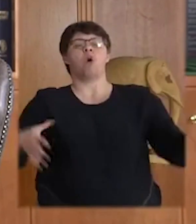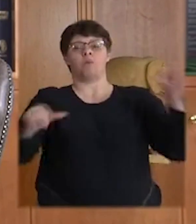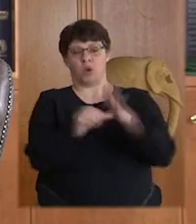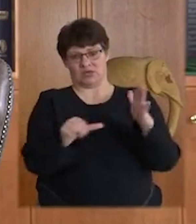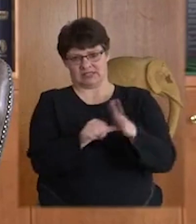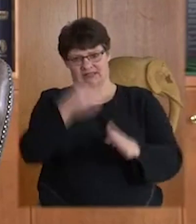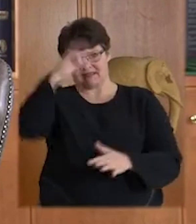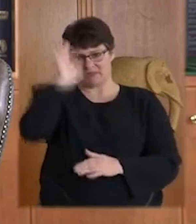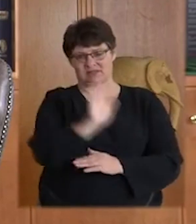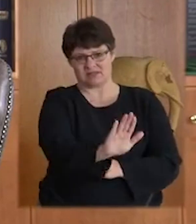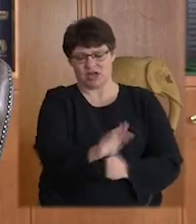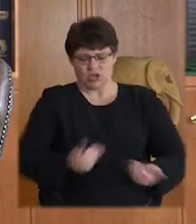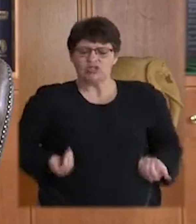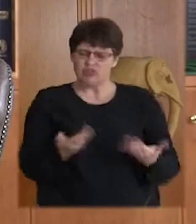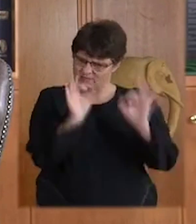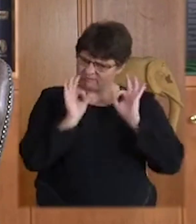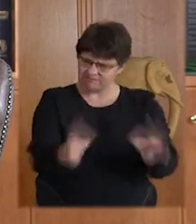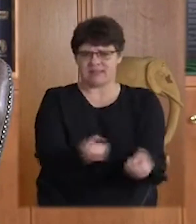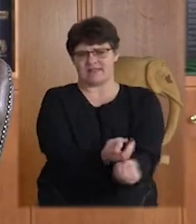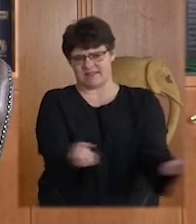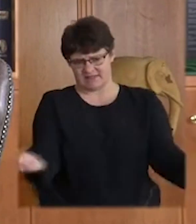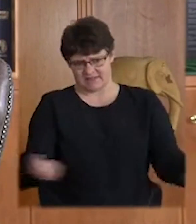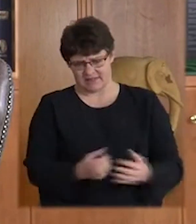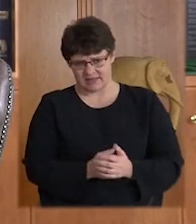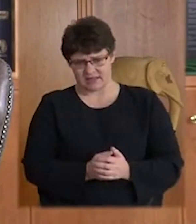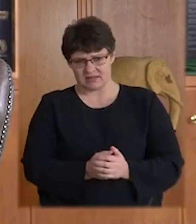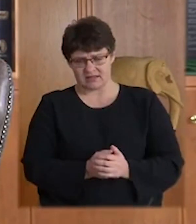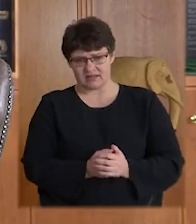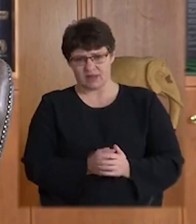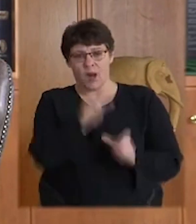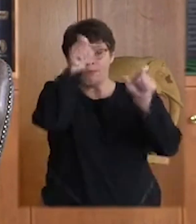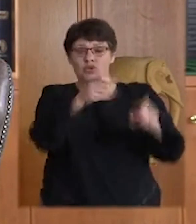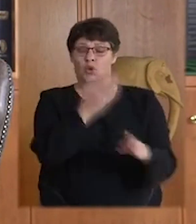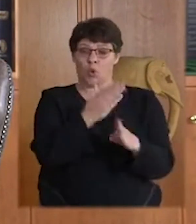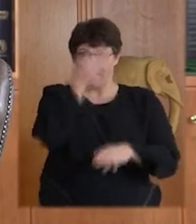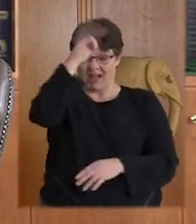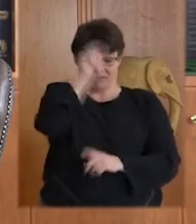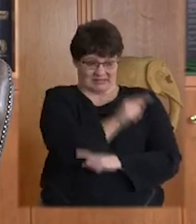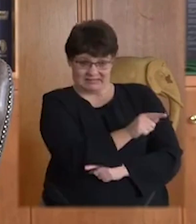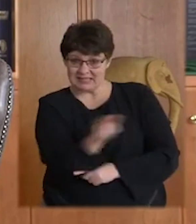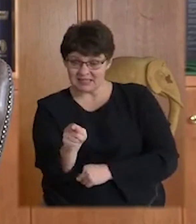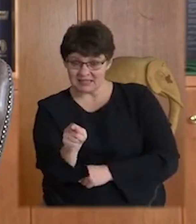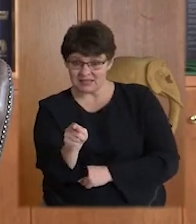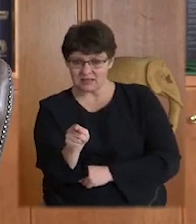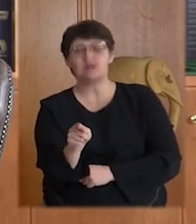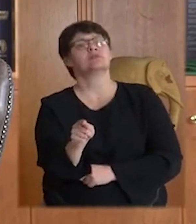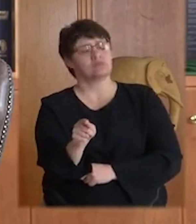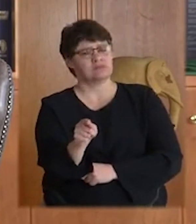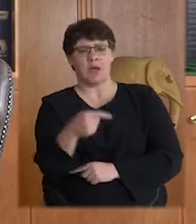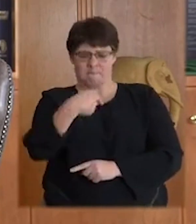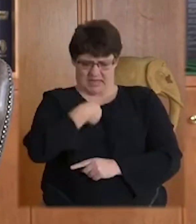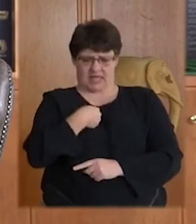of government. The public servant understands that they are just